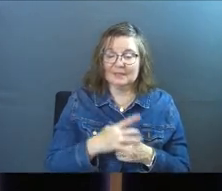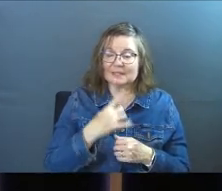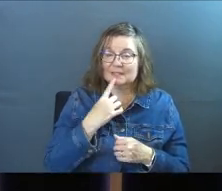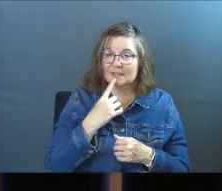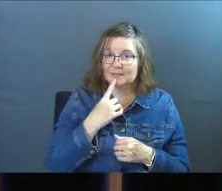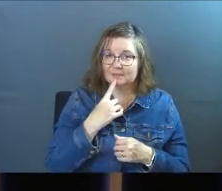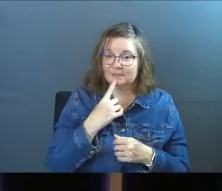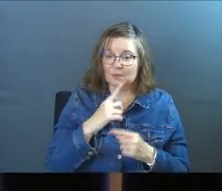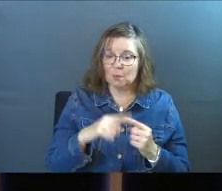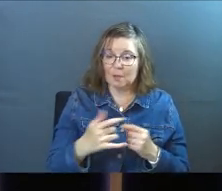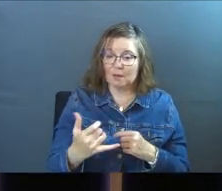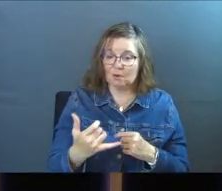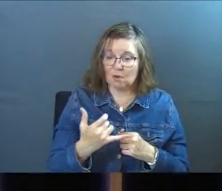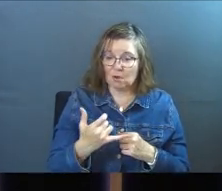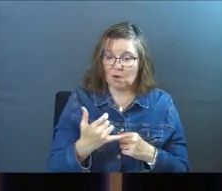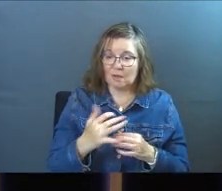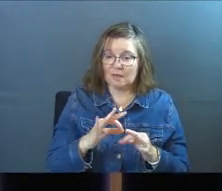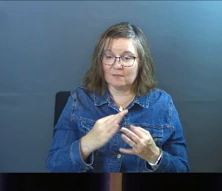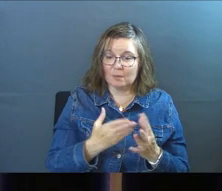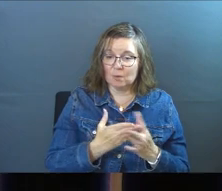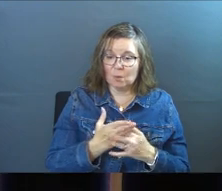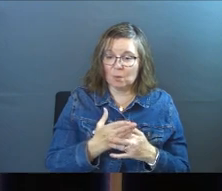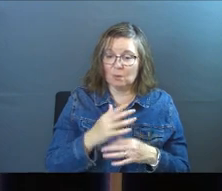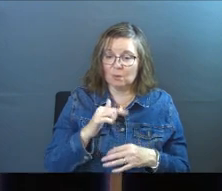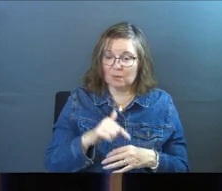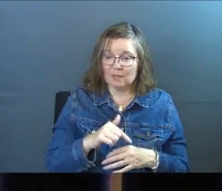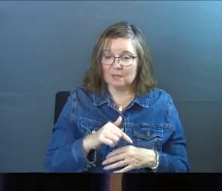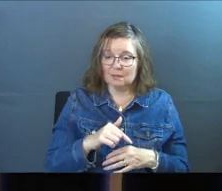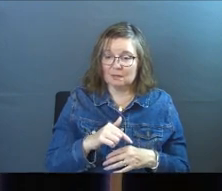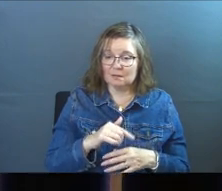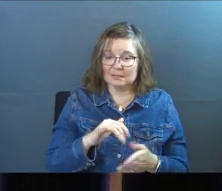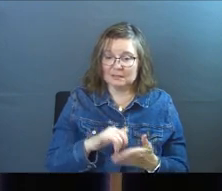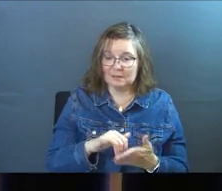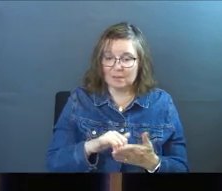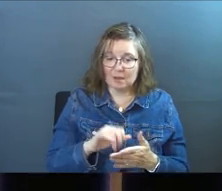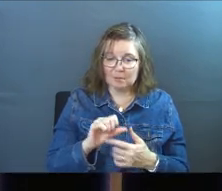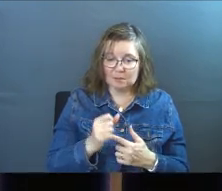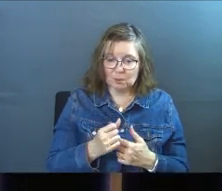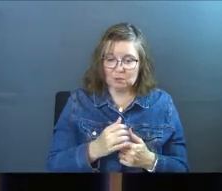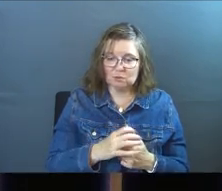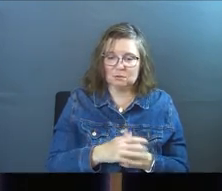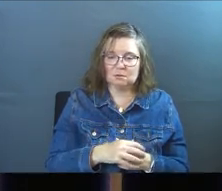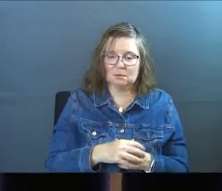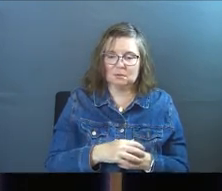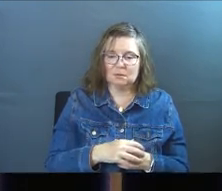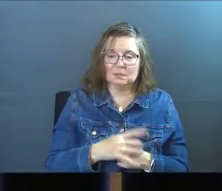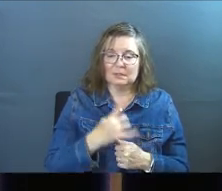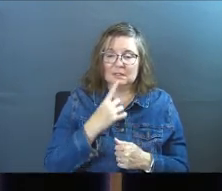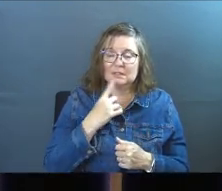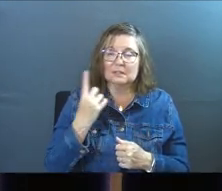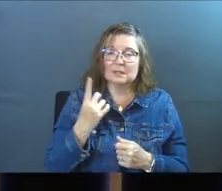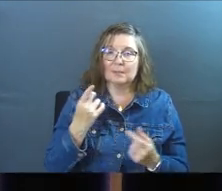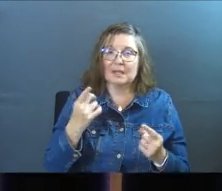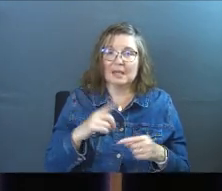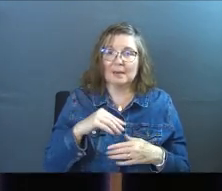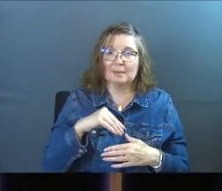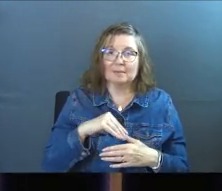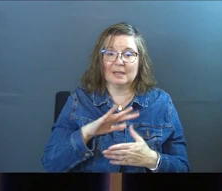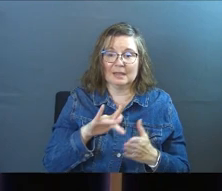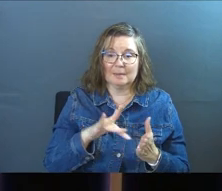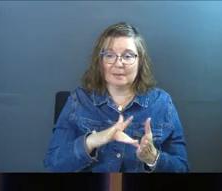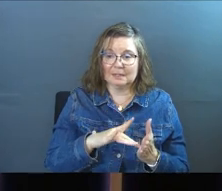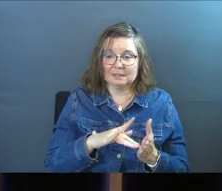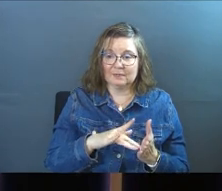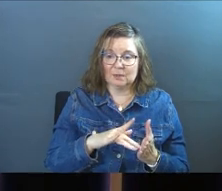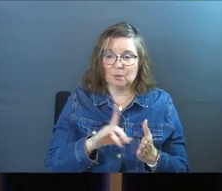She said, "When I got the call and our family was walking through this, you know, impossible situation," and she said, "Something happened in the midst of it